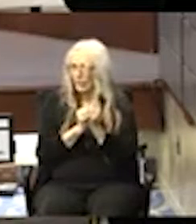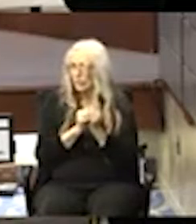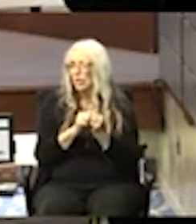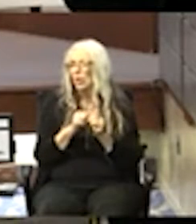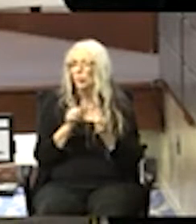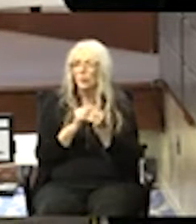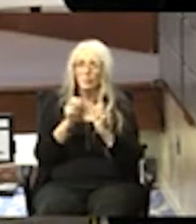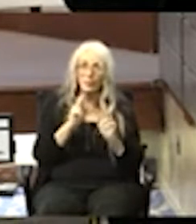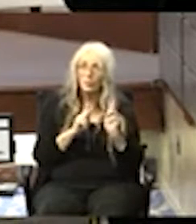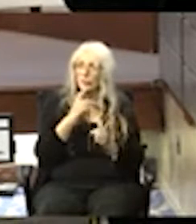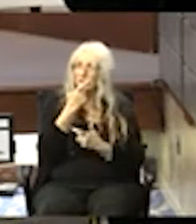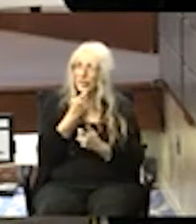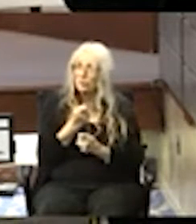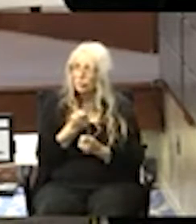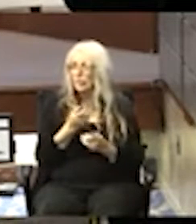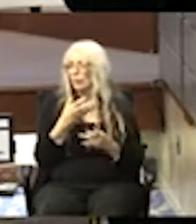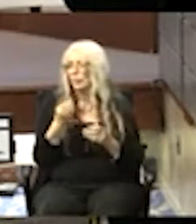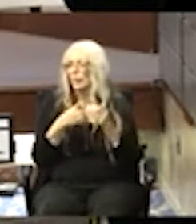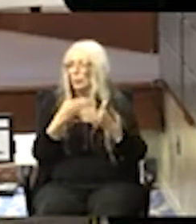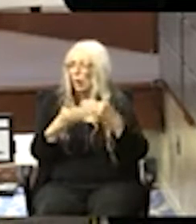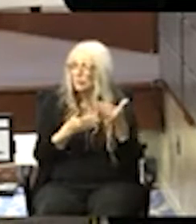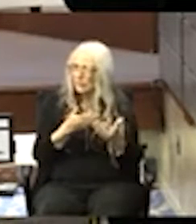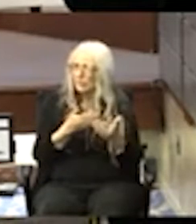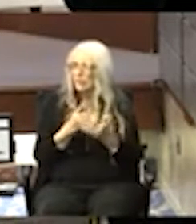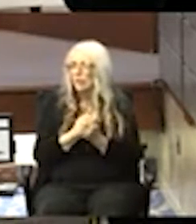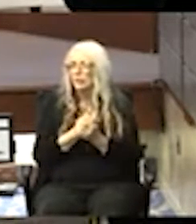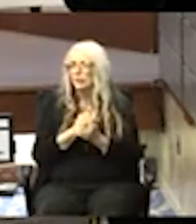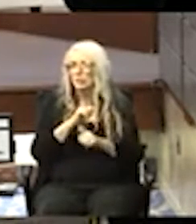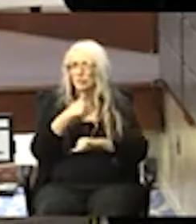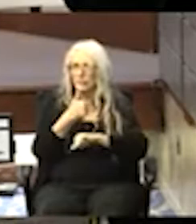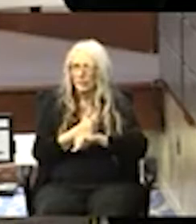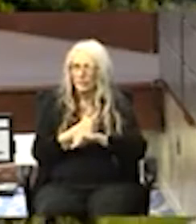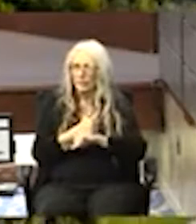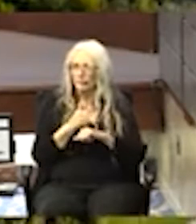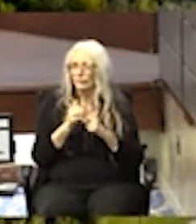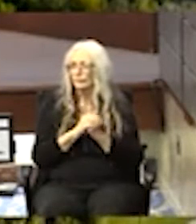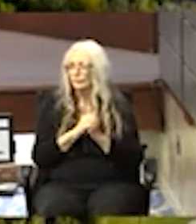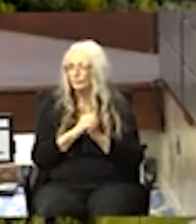stakeholders as we've gotten to this process of getting the conceptual vision established.